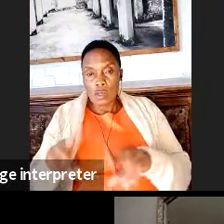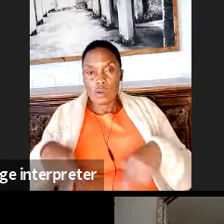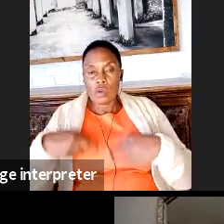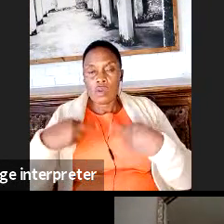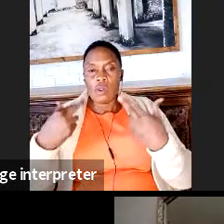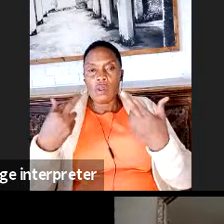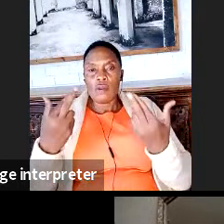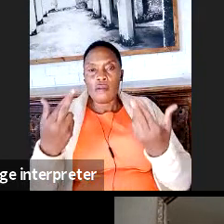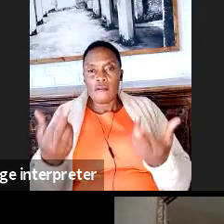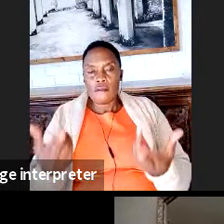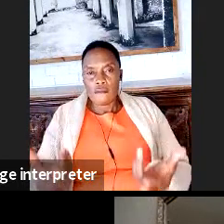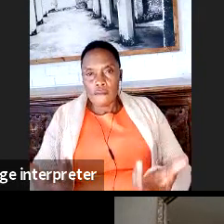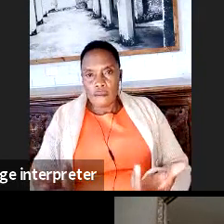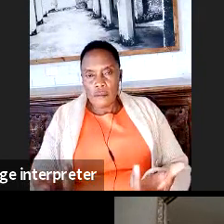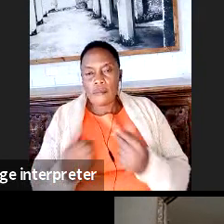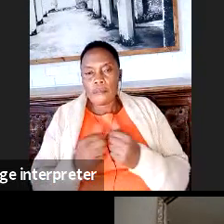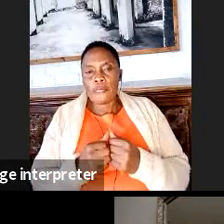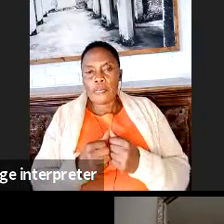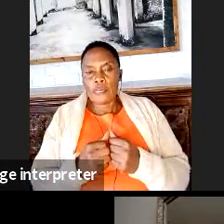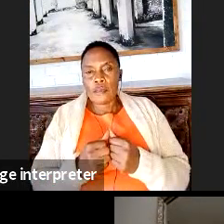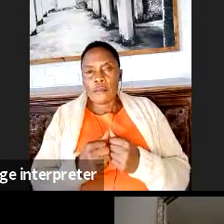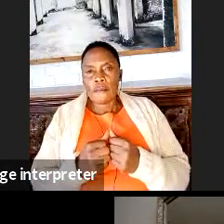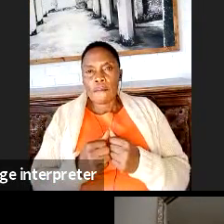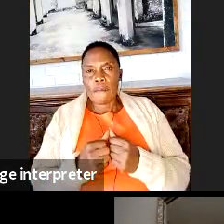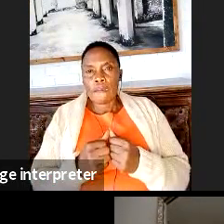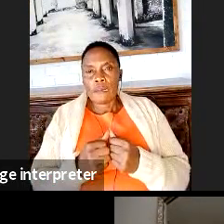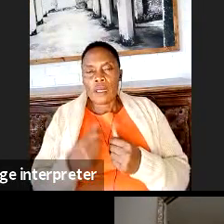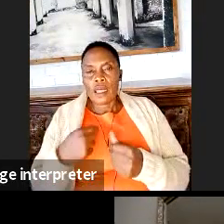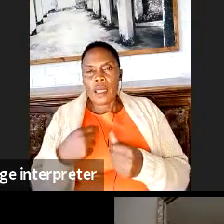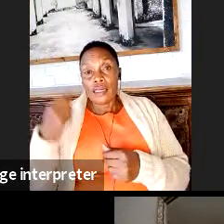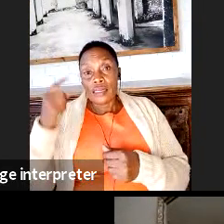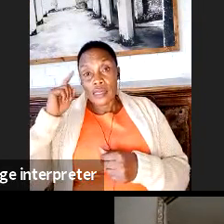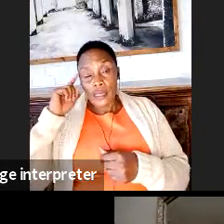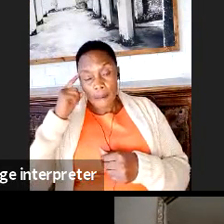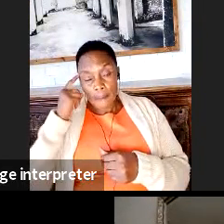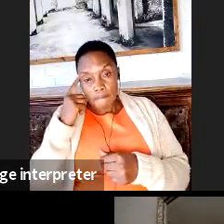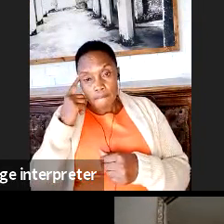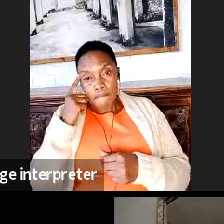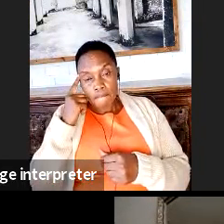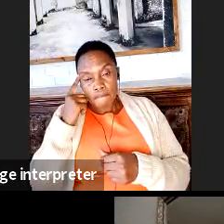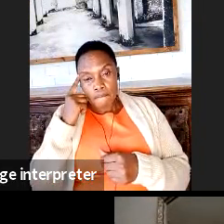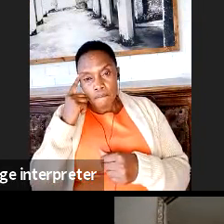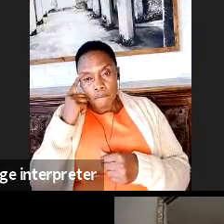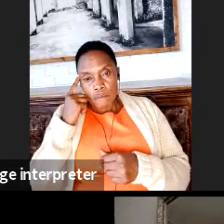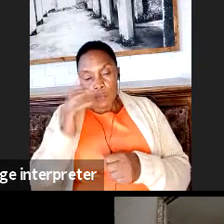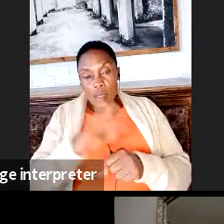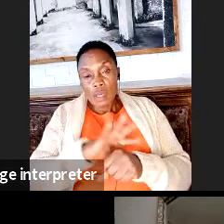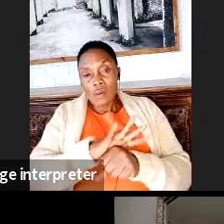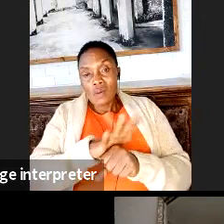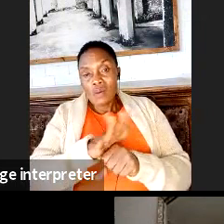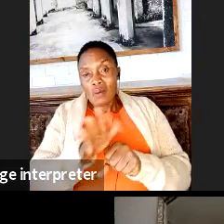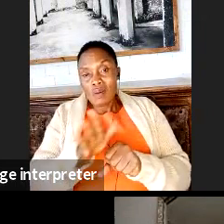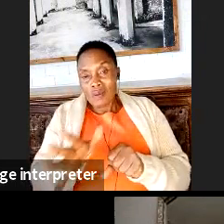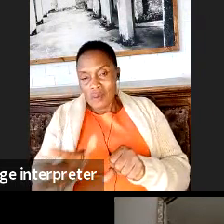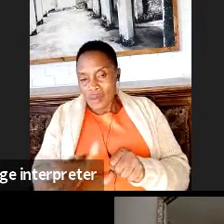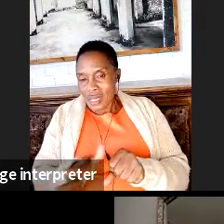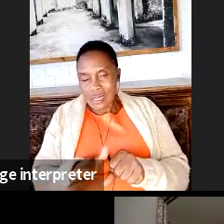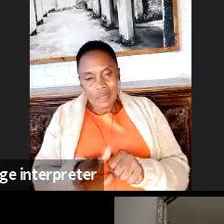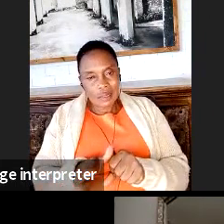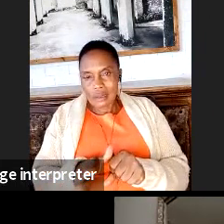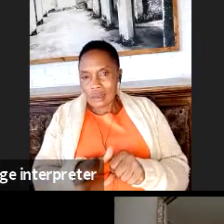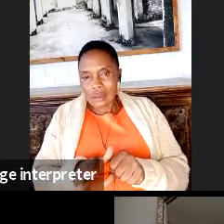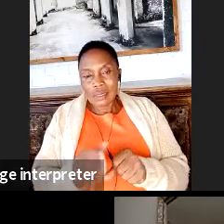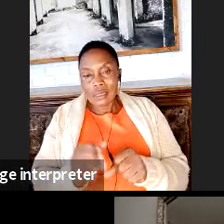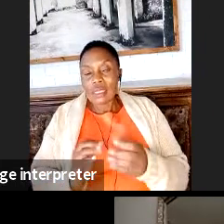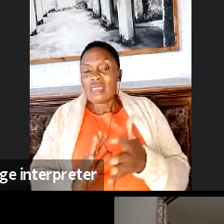some key themes that everyone said. I think the COVID-19 pandemic has permanently